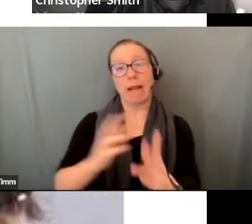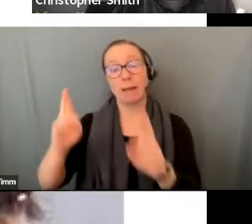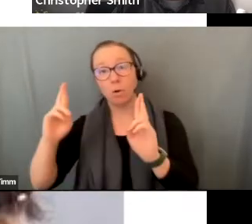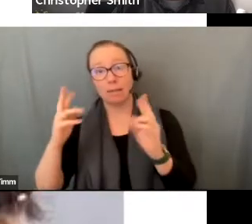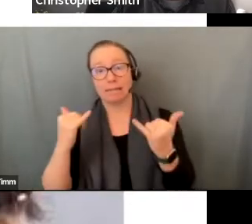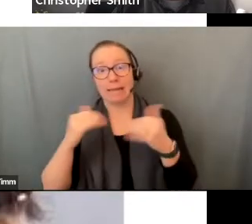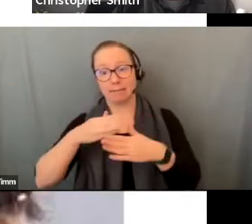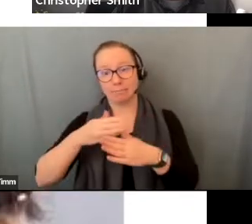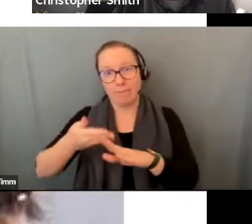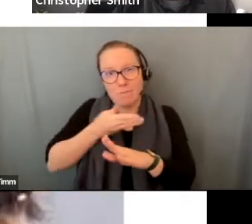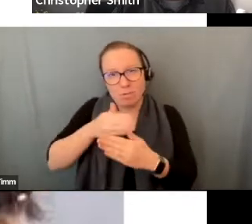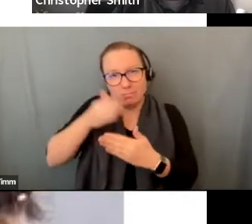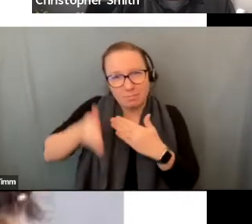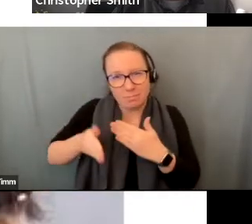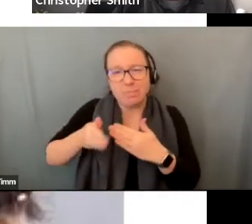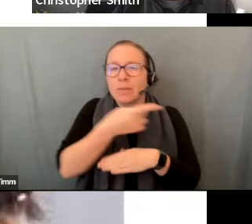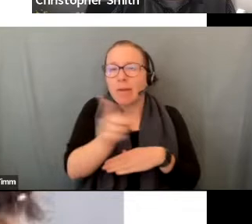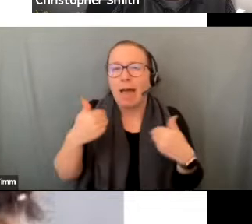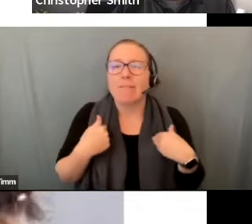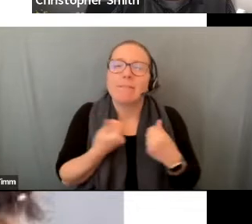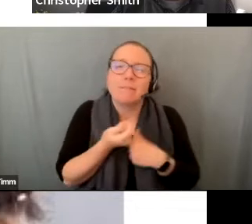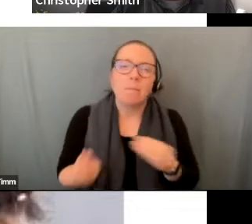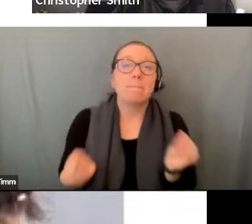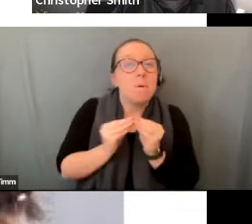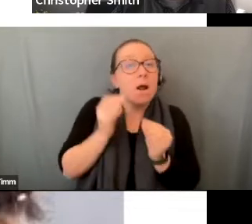today, we've all got a couple of additional ideas on